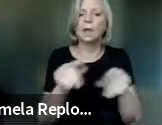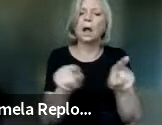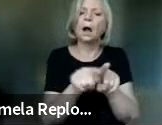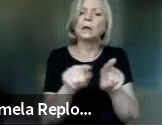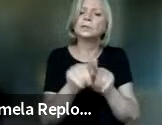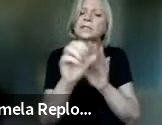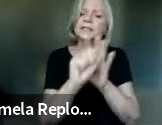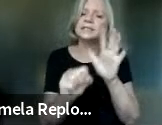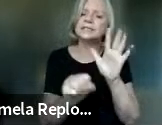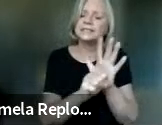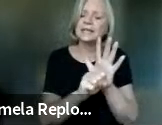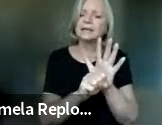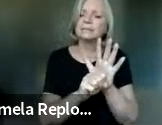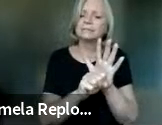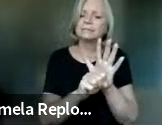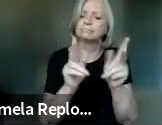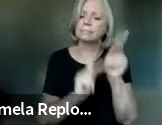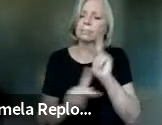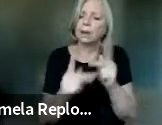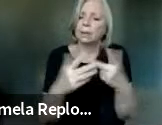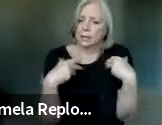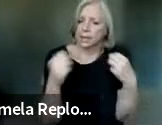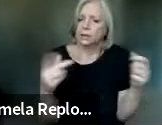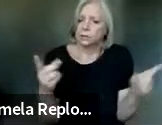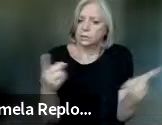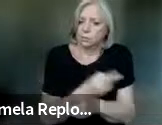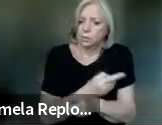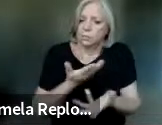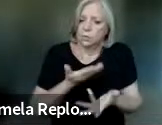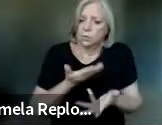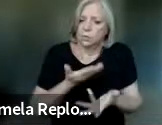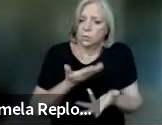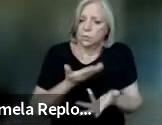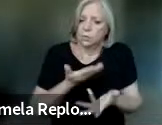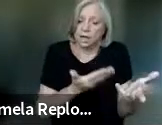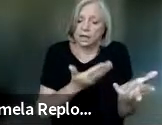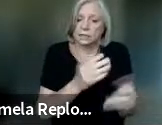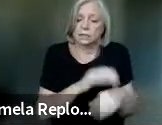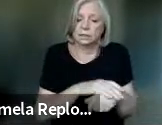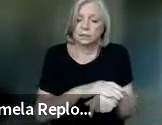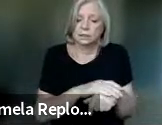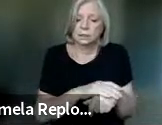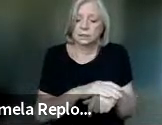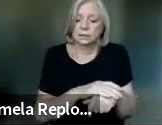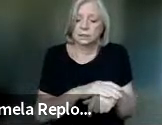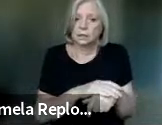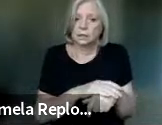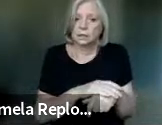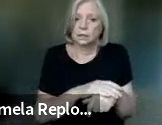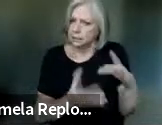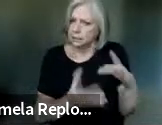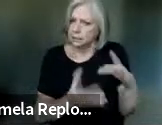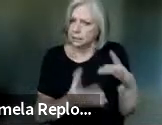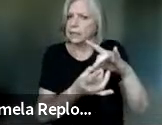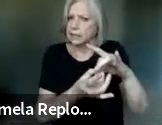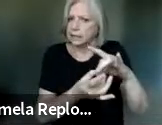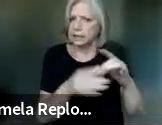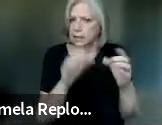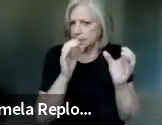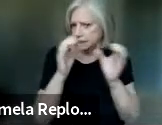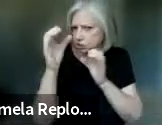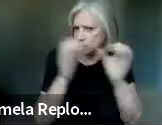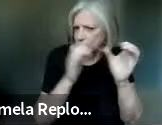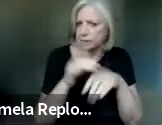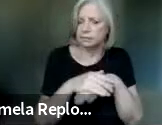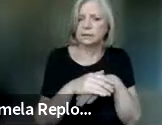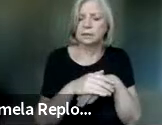also provided, and we can post a link to this in the chat, a vaccination record guideline